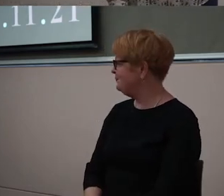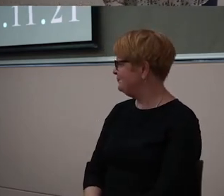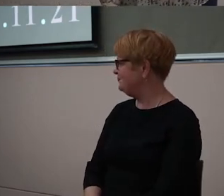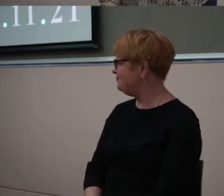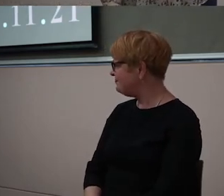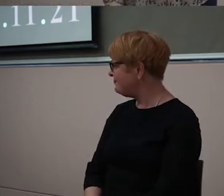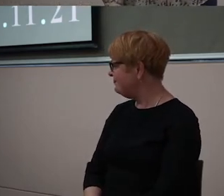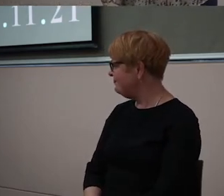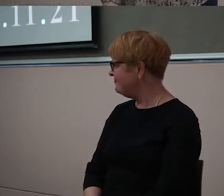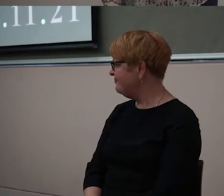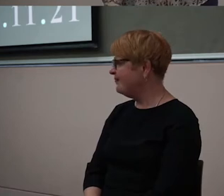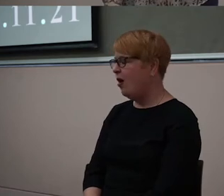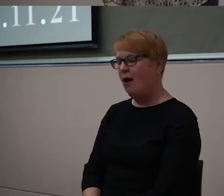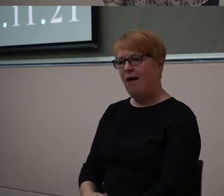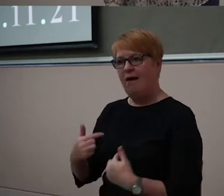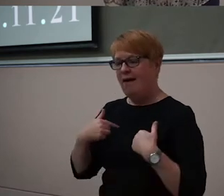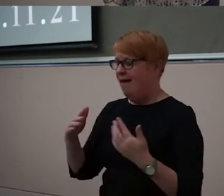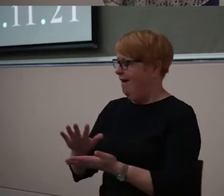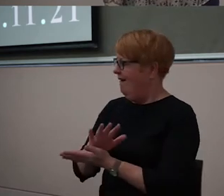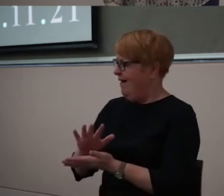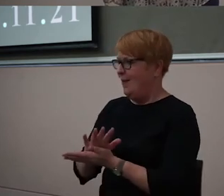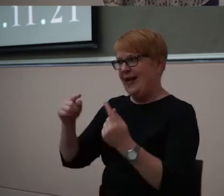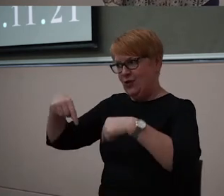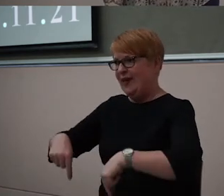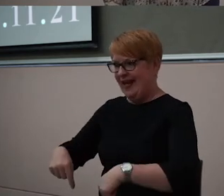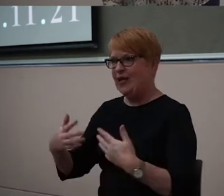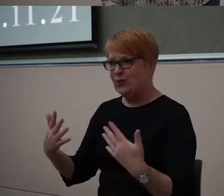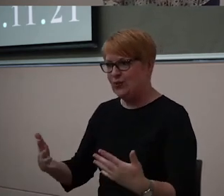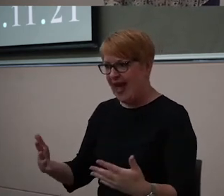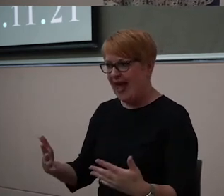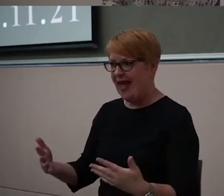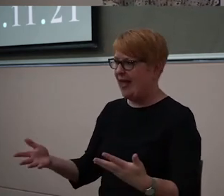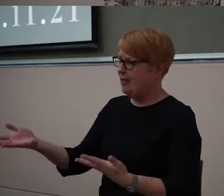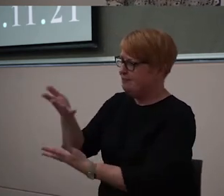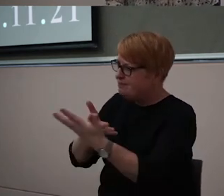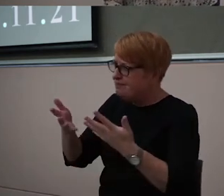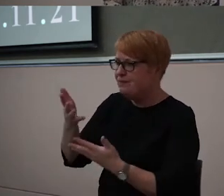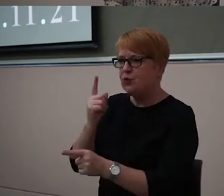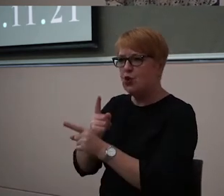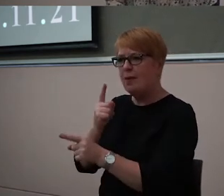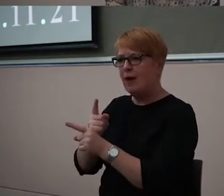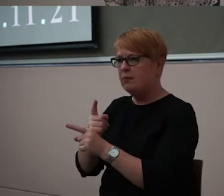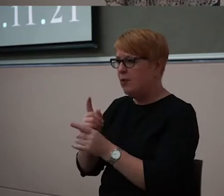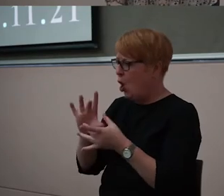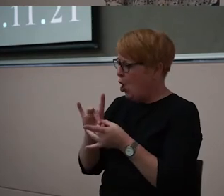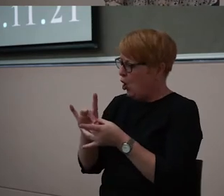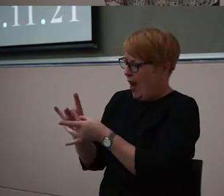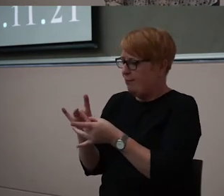So we're really pleased to be here today and to talk about what constitutes collaborative